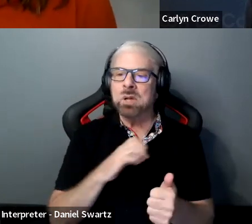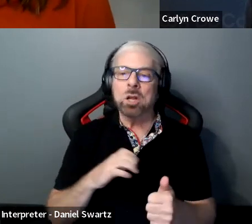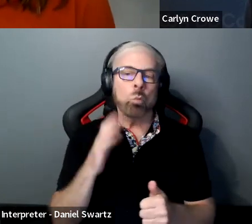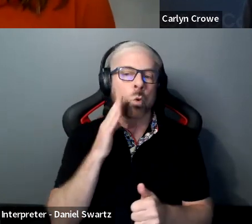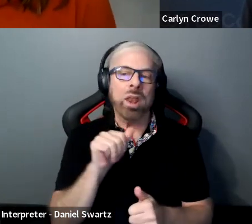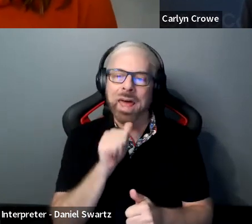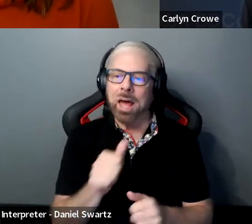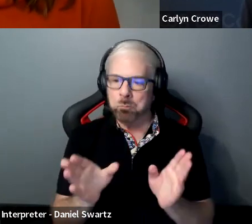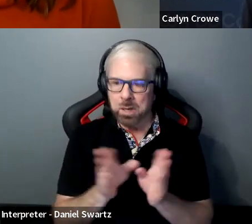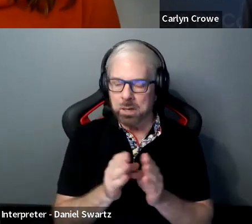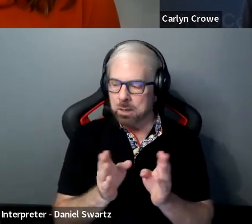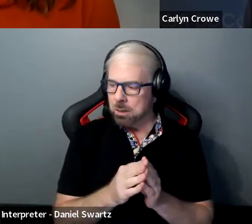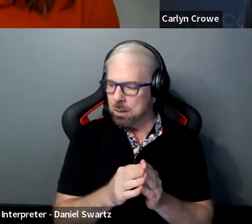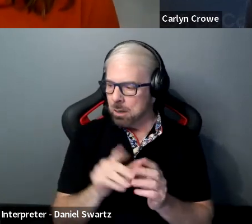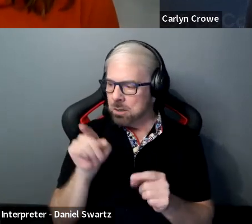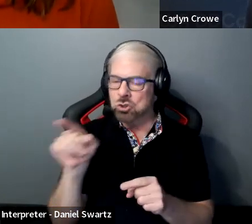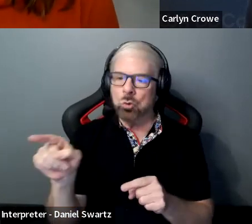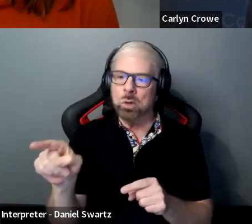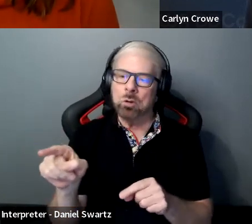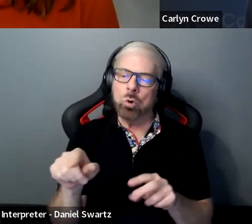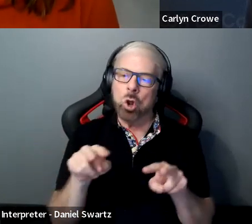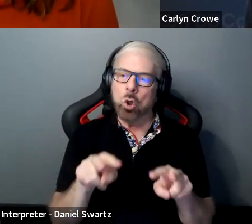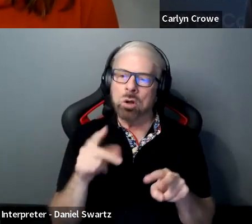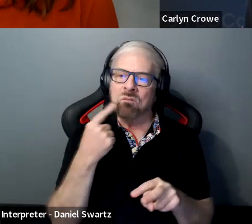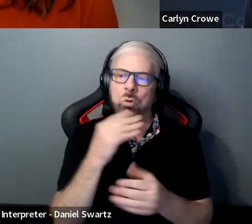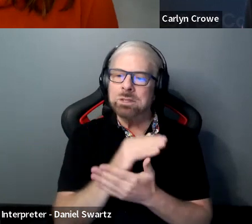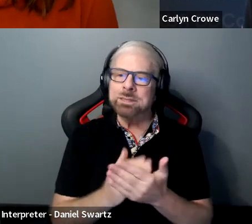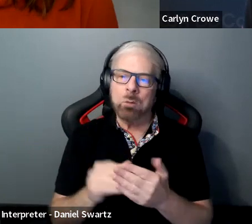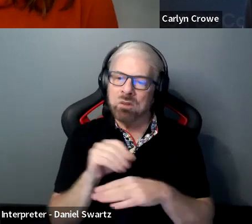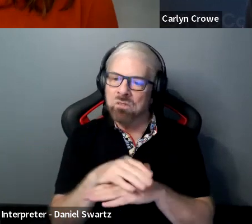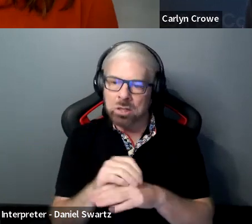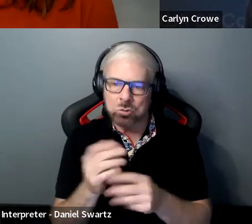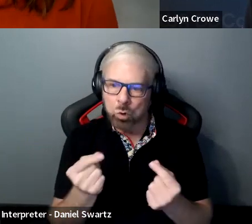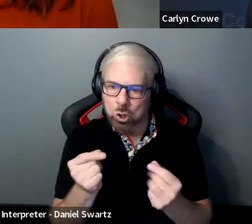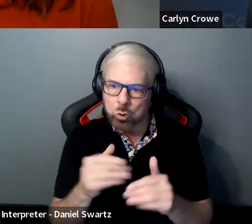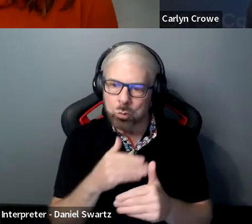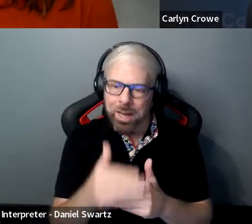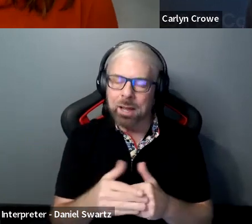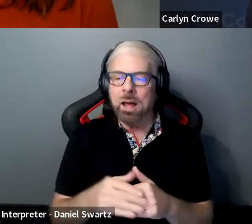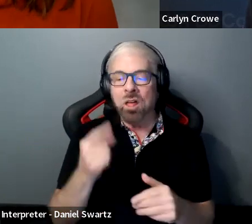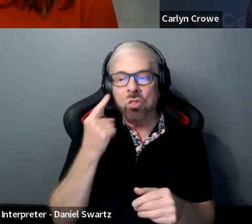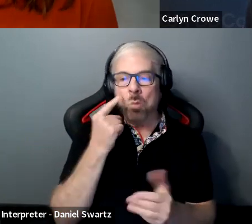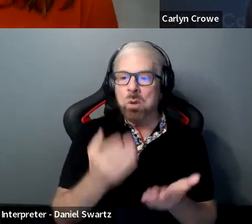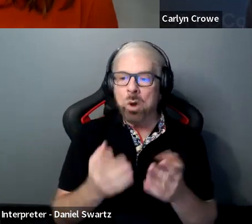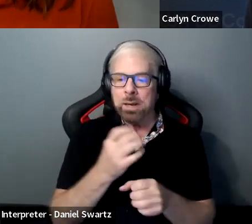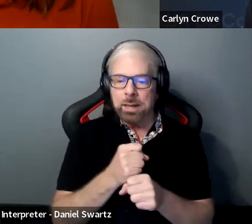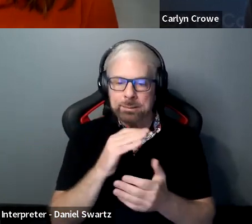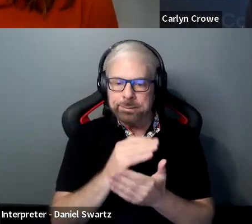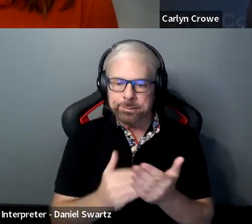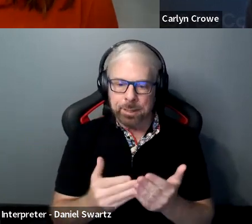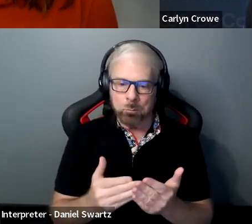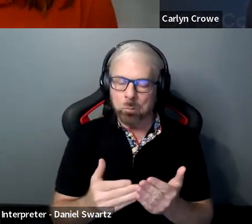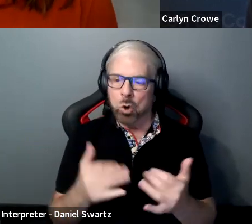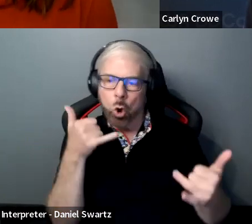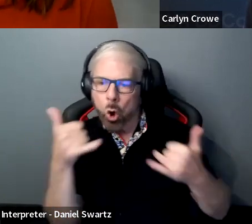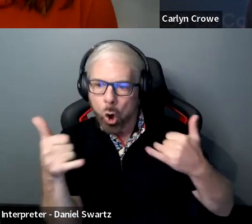he's was looking for some advice on what to do next. And I said, maybe we can get some calls into people